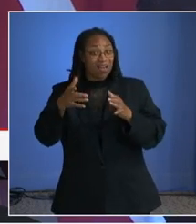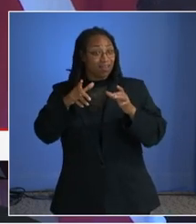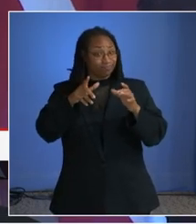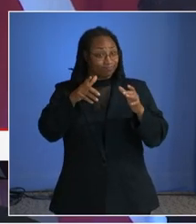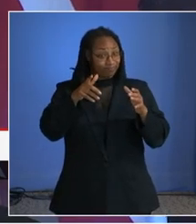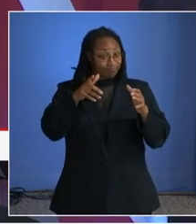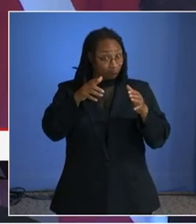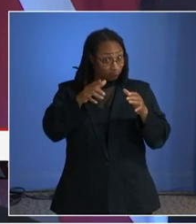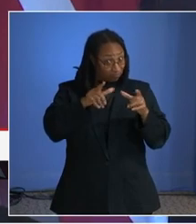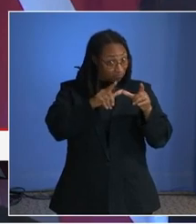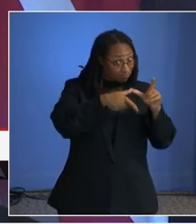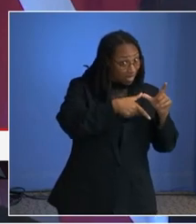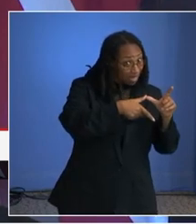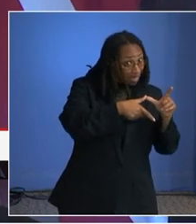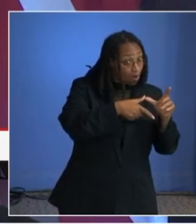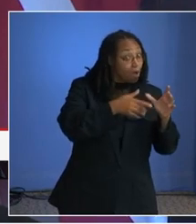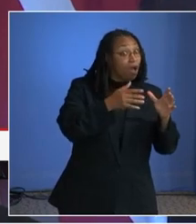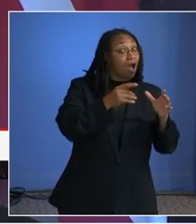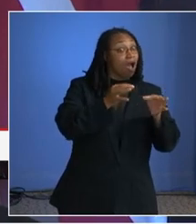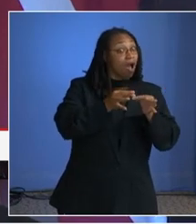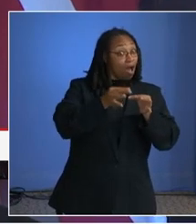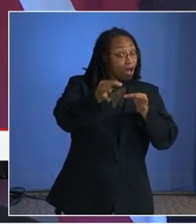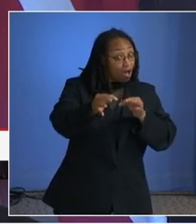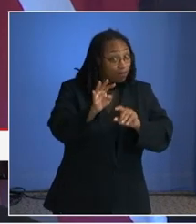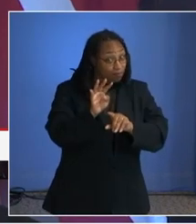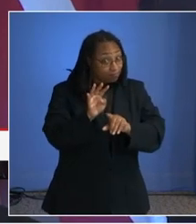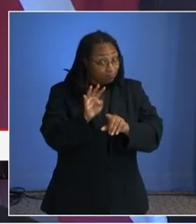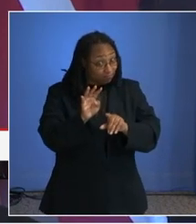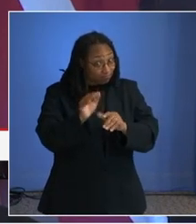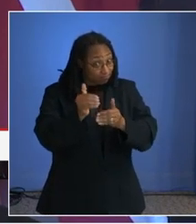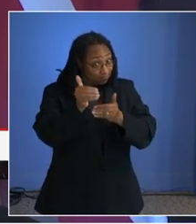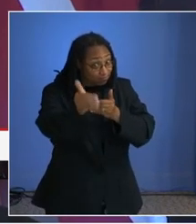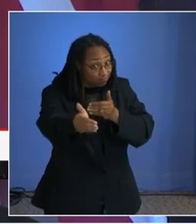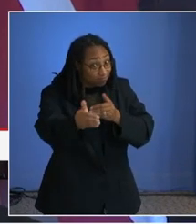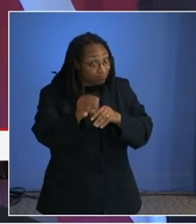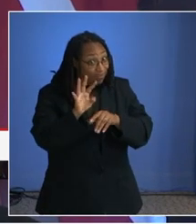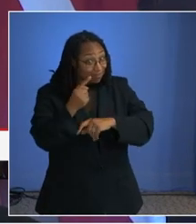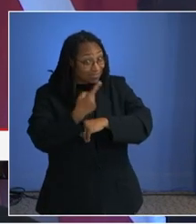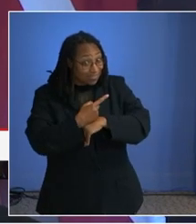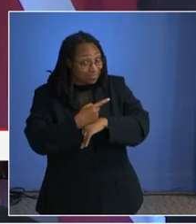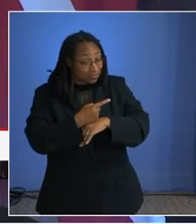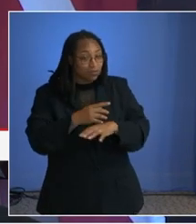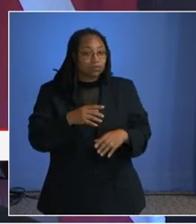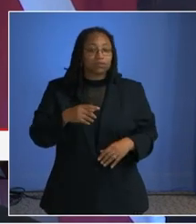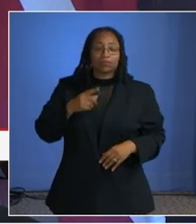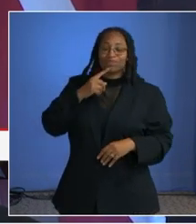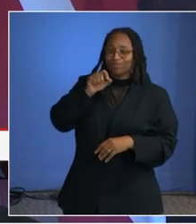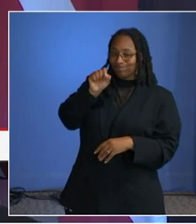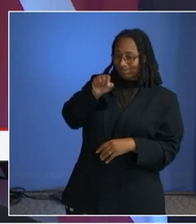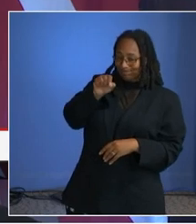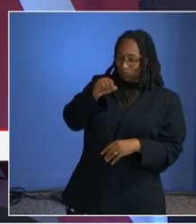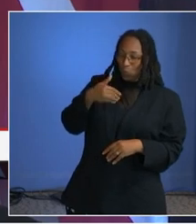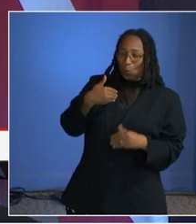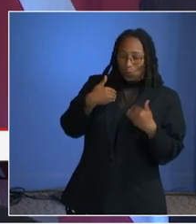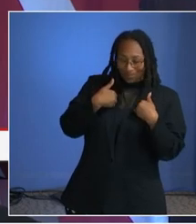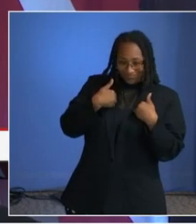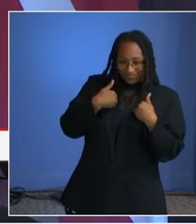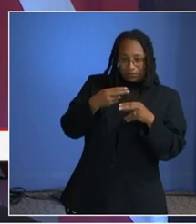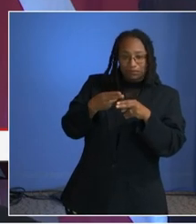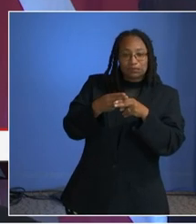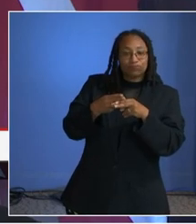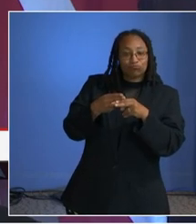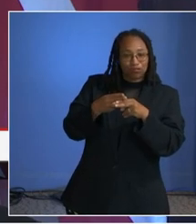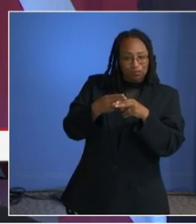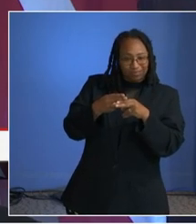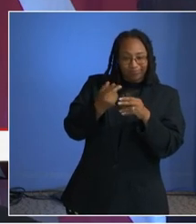Mayor Appiah address it. I'm told that there's temporary legislation in place that will keep the emergency that we put in place